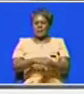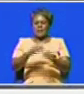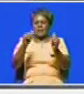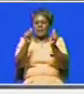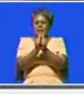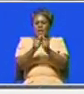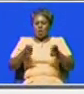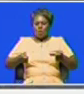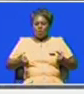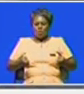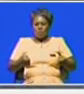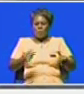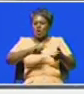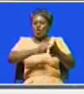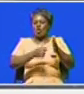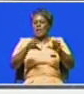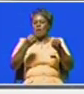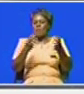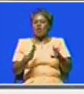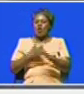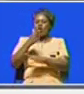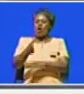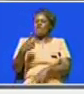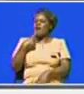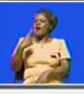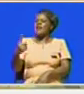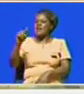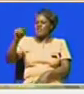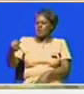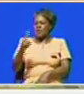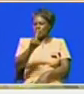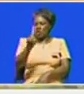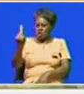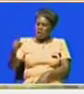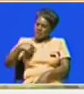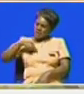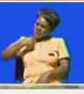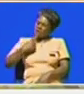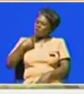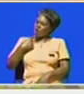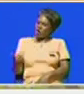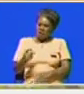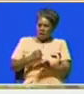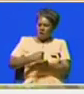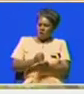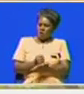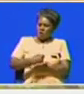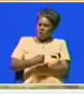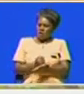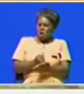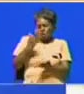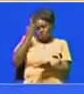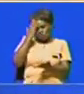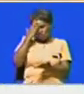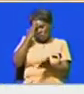such wheelbarrows at the cost of over 100,000 each. And I'm the one who ordered for an audit, just to find